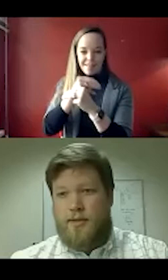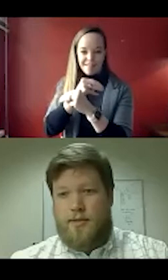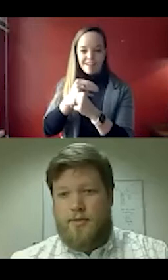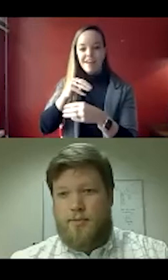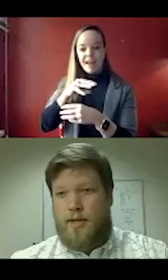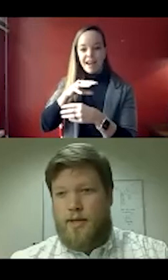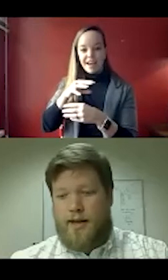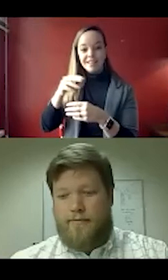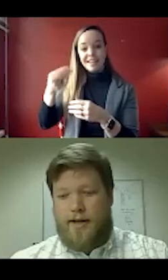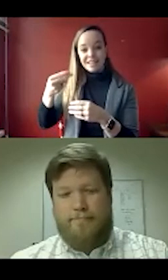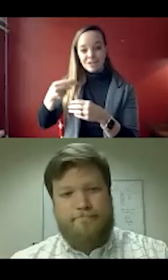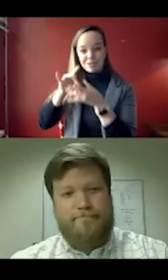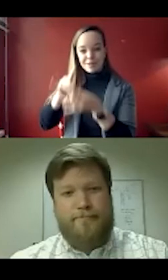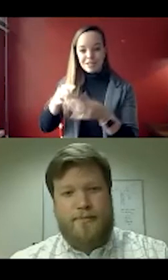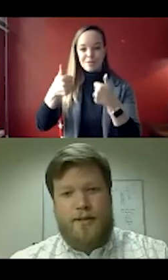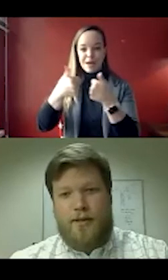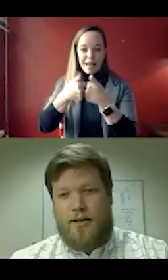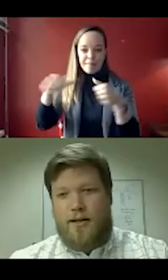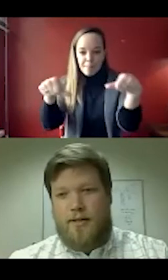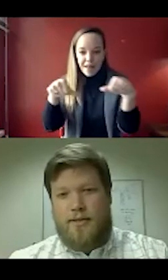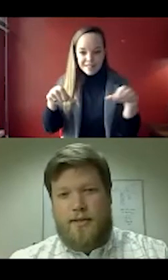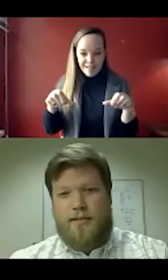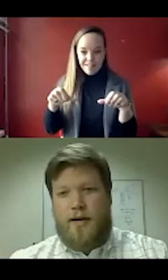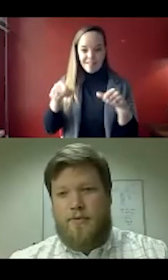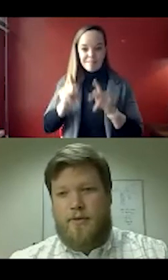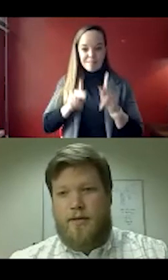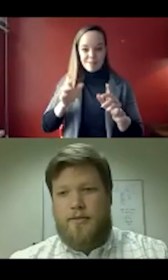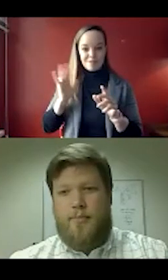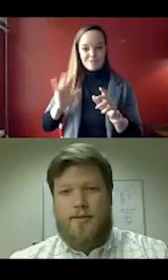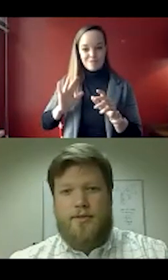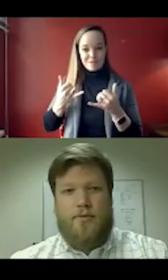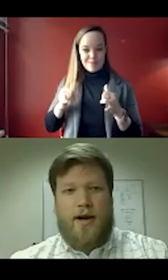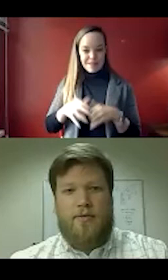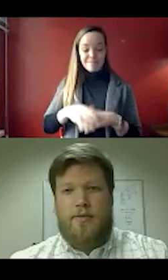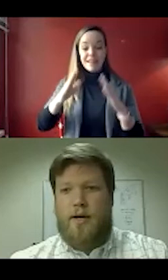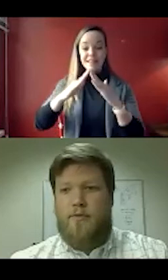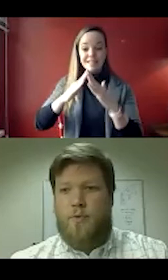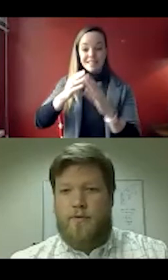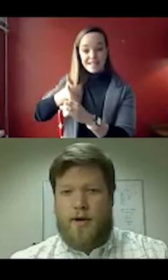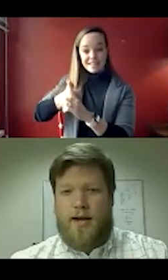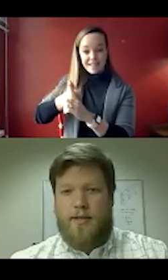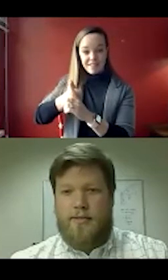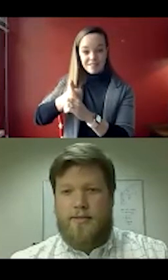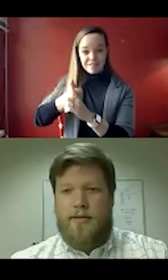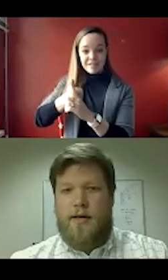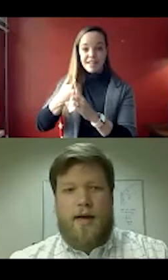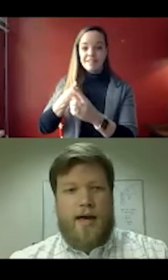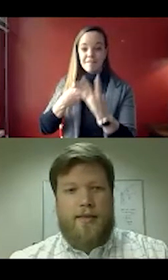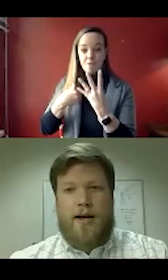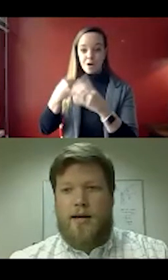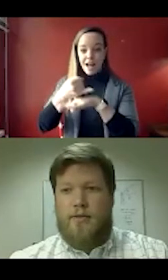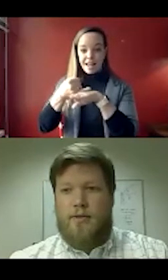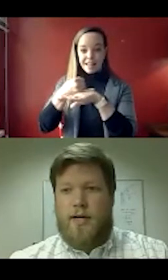the citizens used to play in a cafe. The city itself is based around 4 different islands,